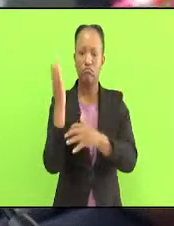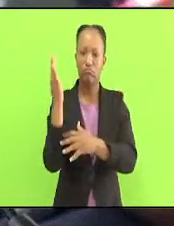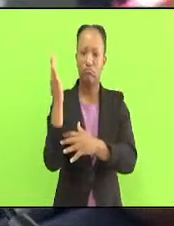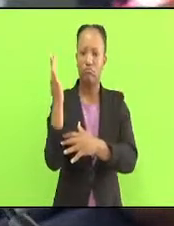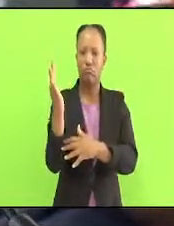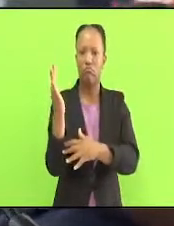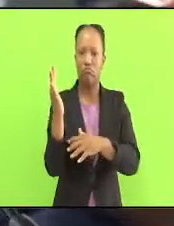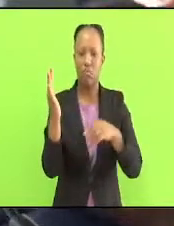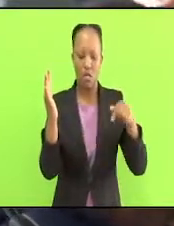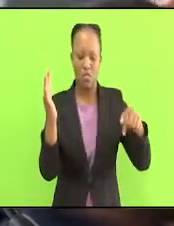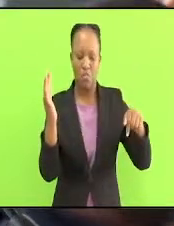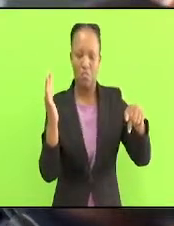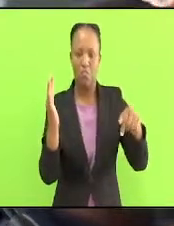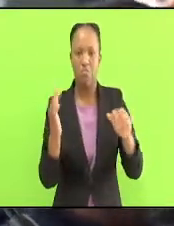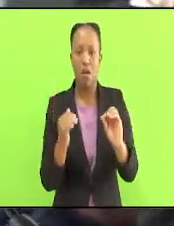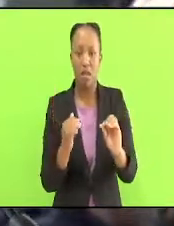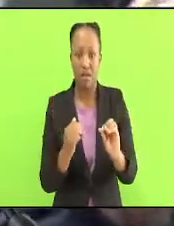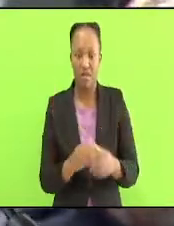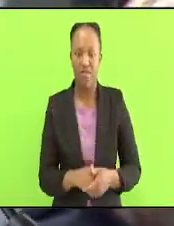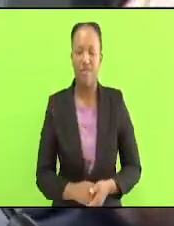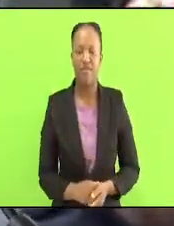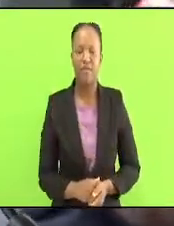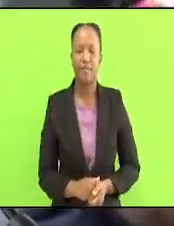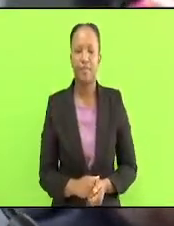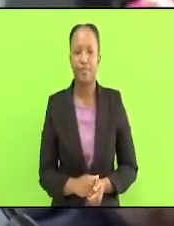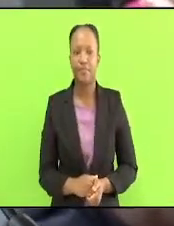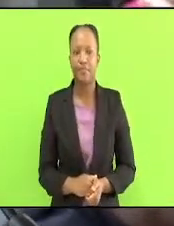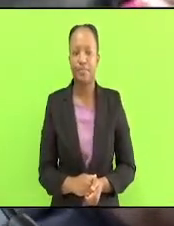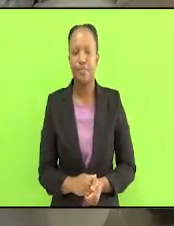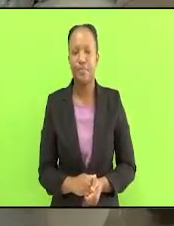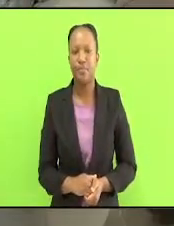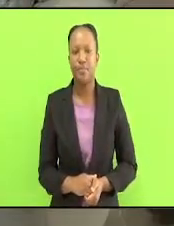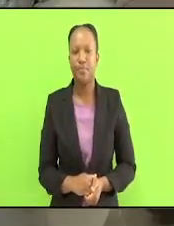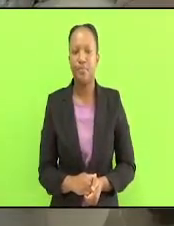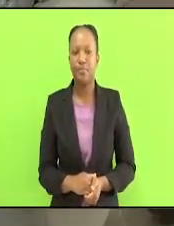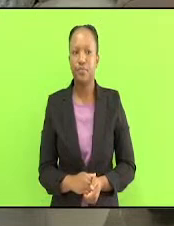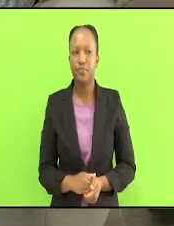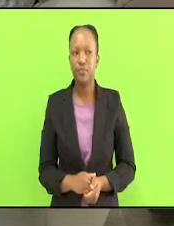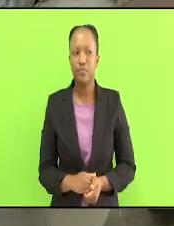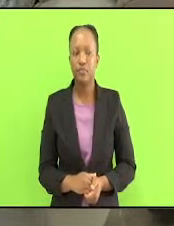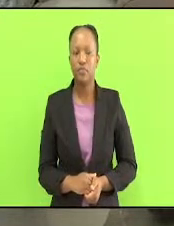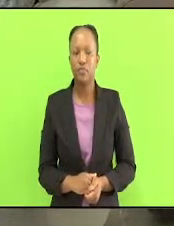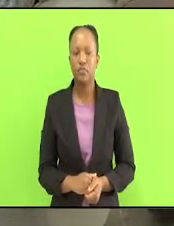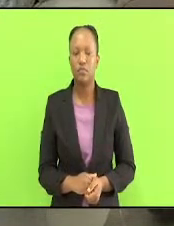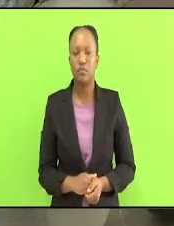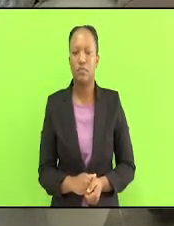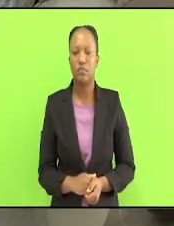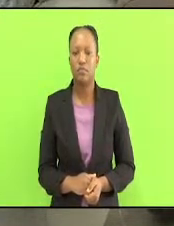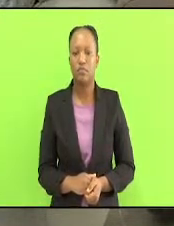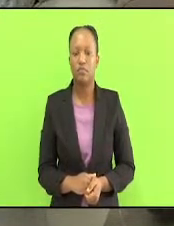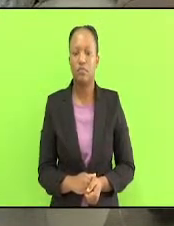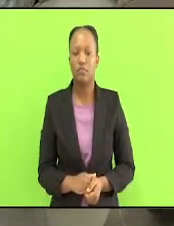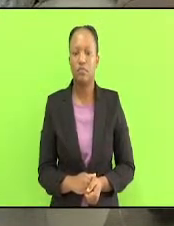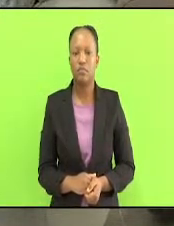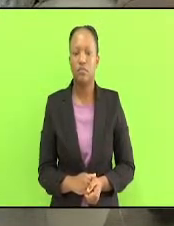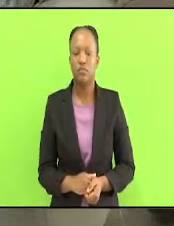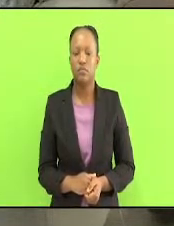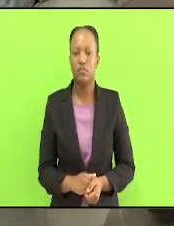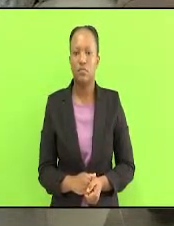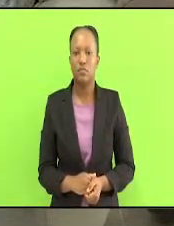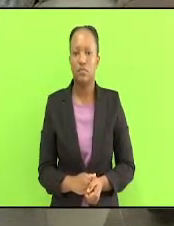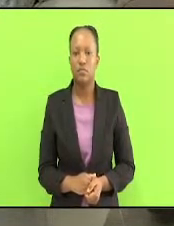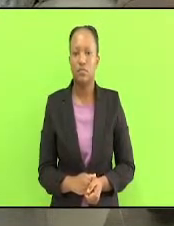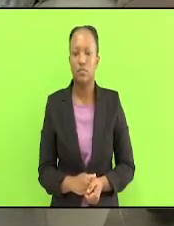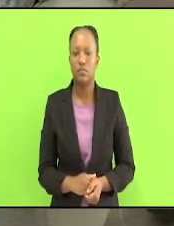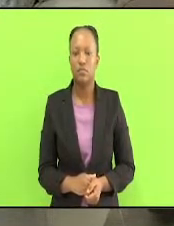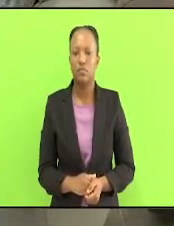jala. around 96, we planted trees in Sunnysoft. If people from my area are